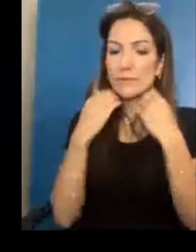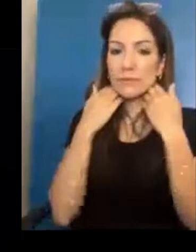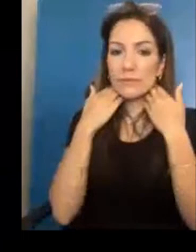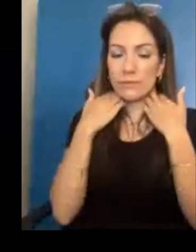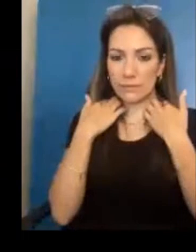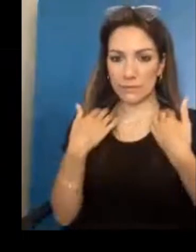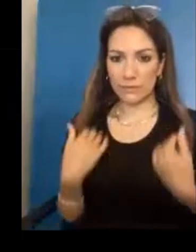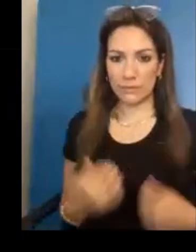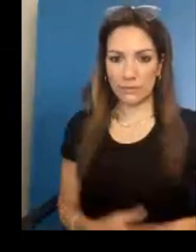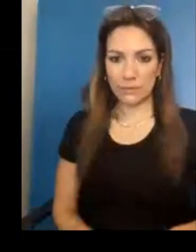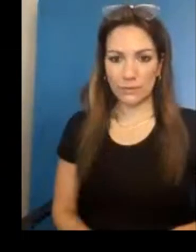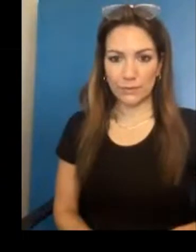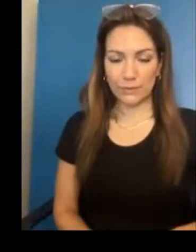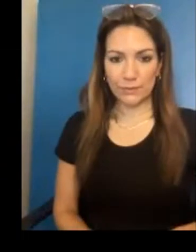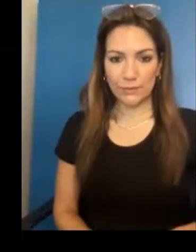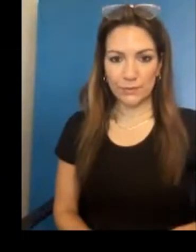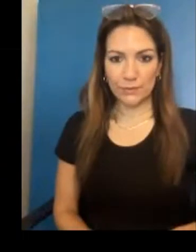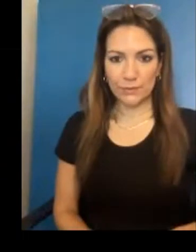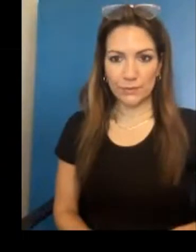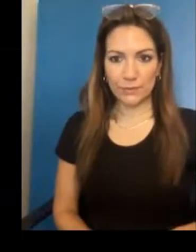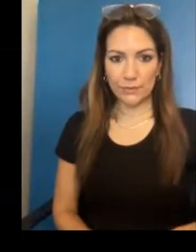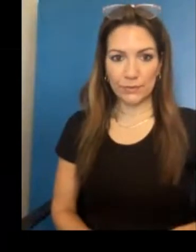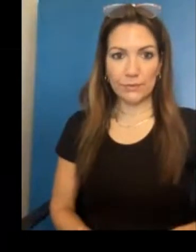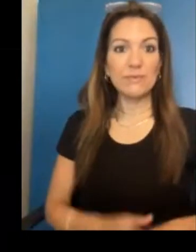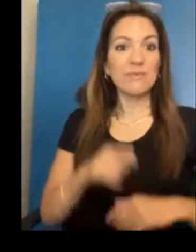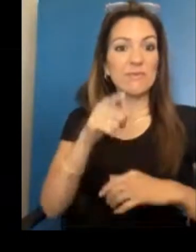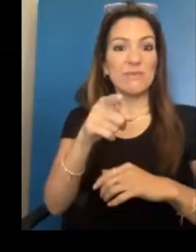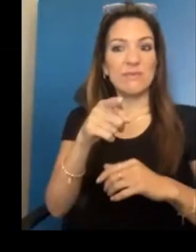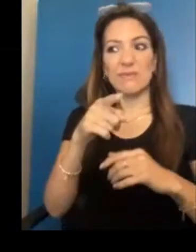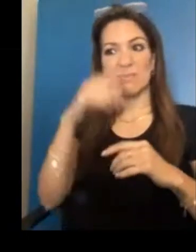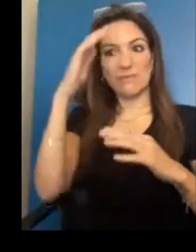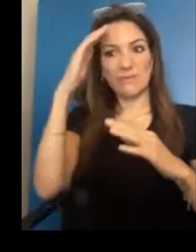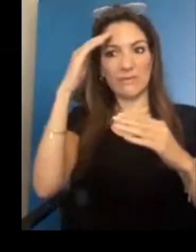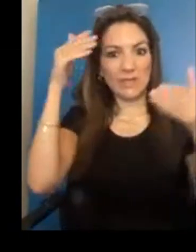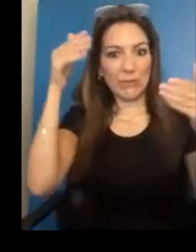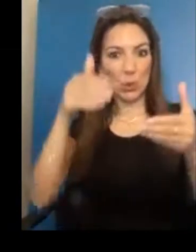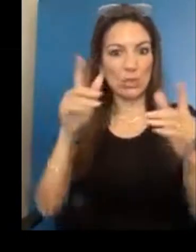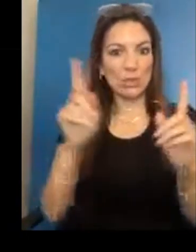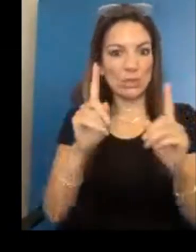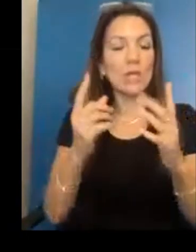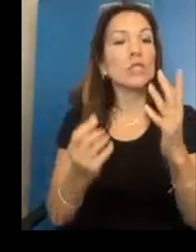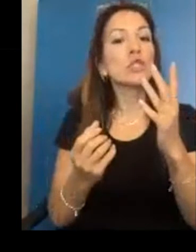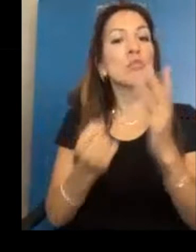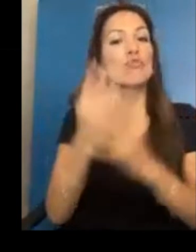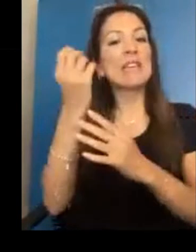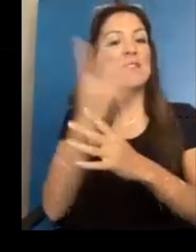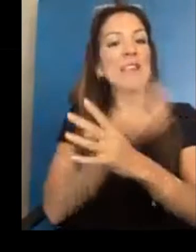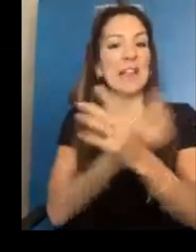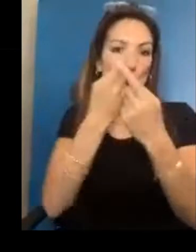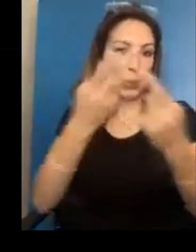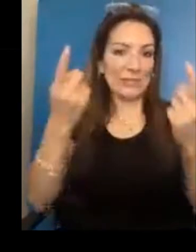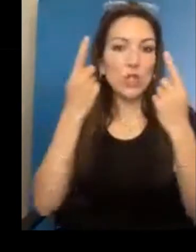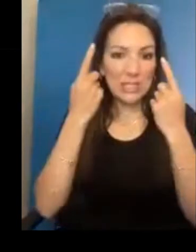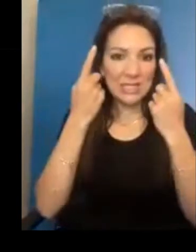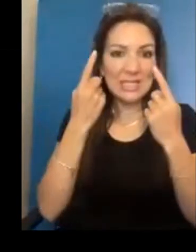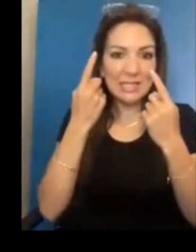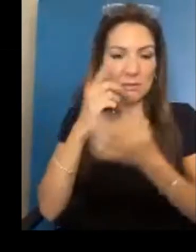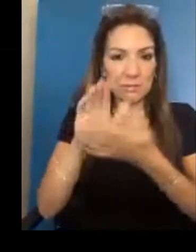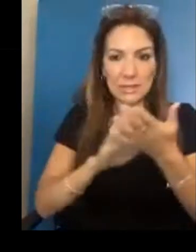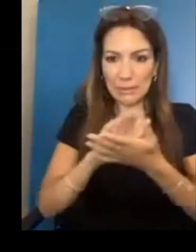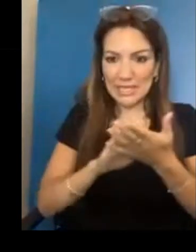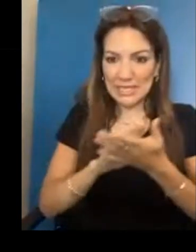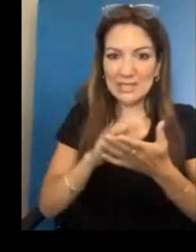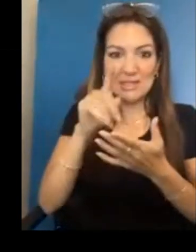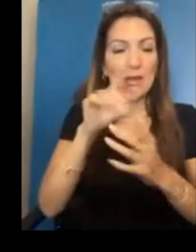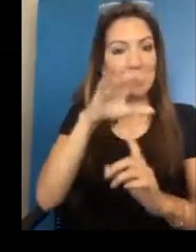So again, as I said earlier, this is primarily focusing on Springfield University. Our whole site, anyone who's been to the site over the last few